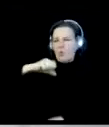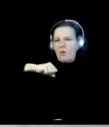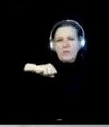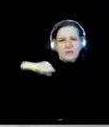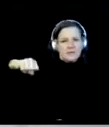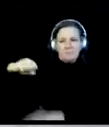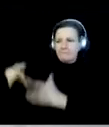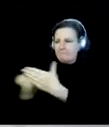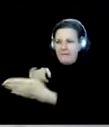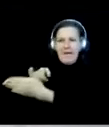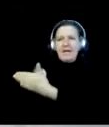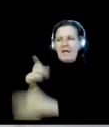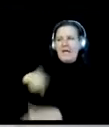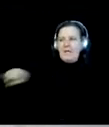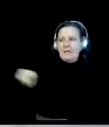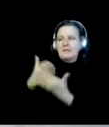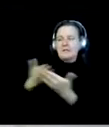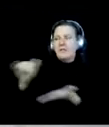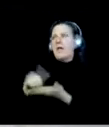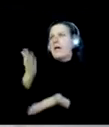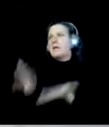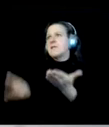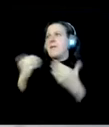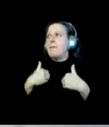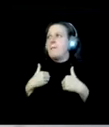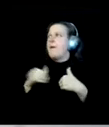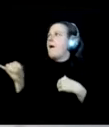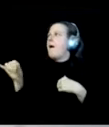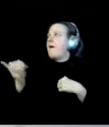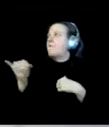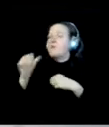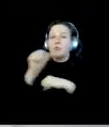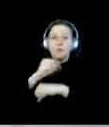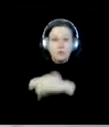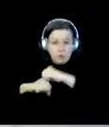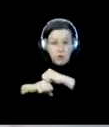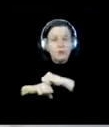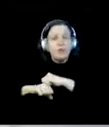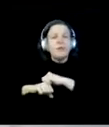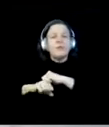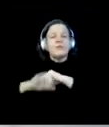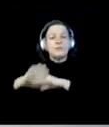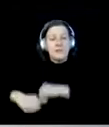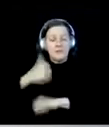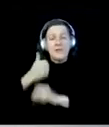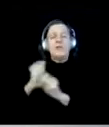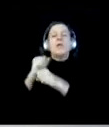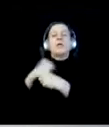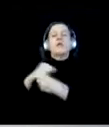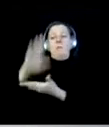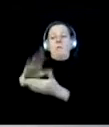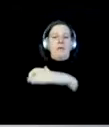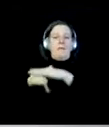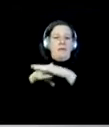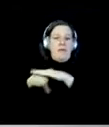things that are maybe have like structures built around them to make them less accessible, and just being